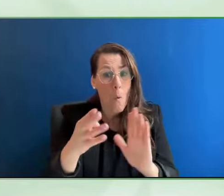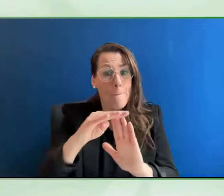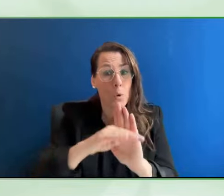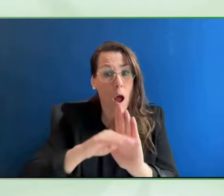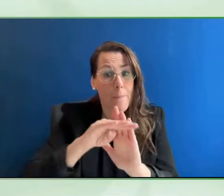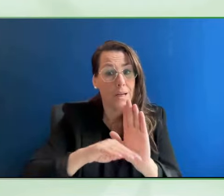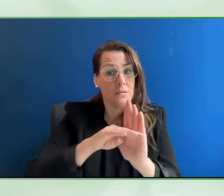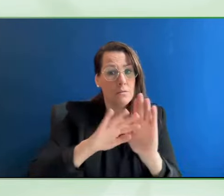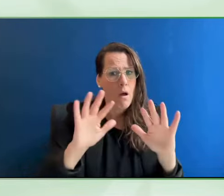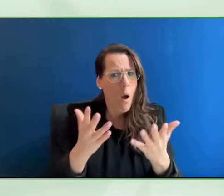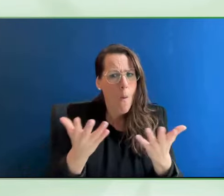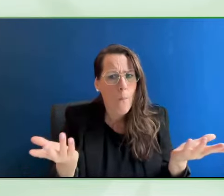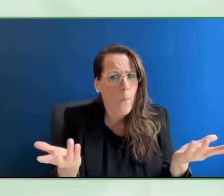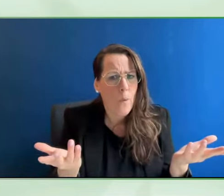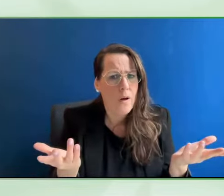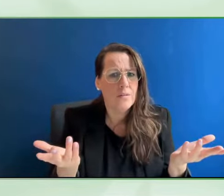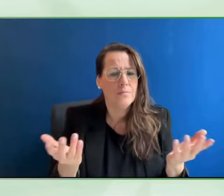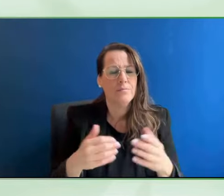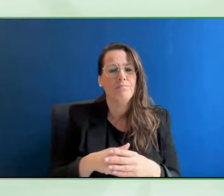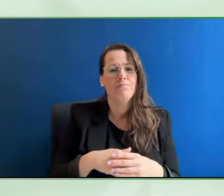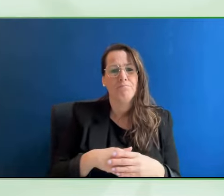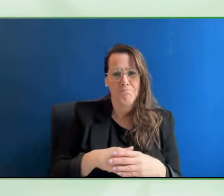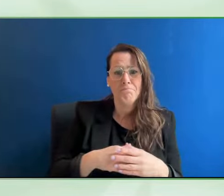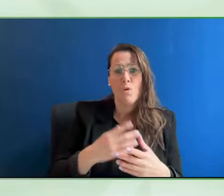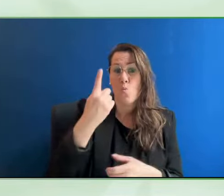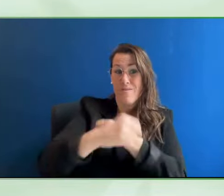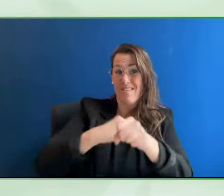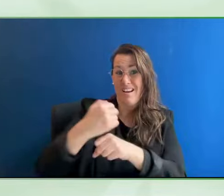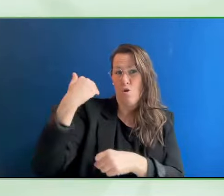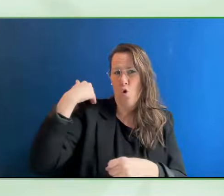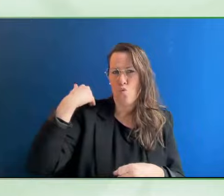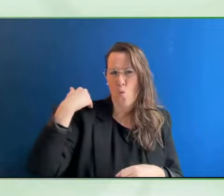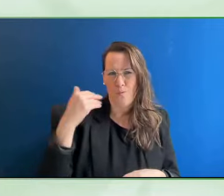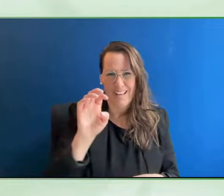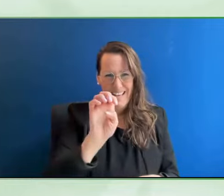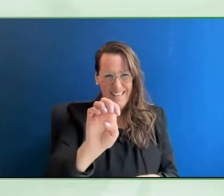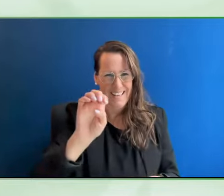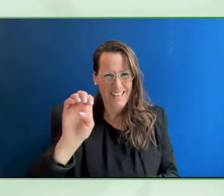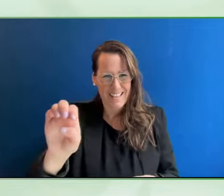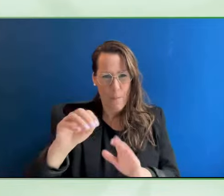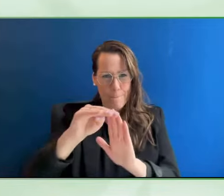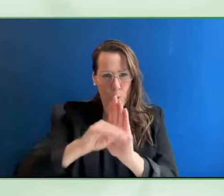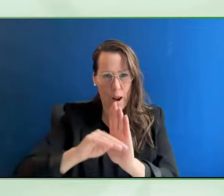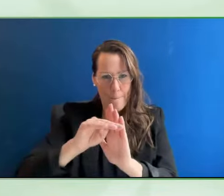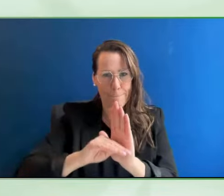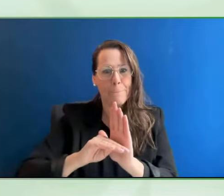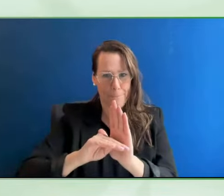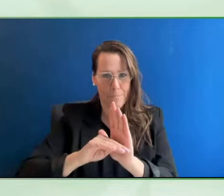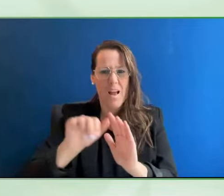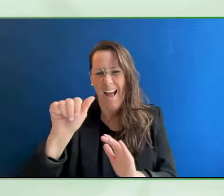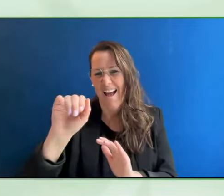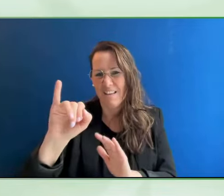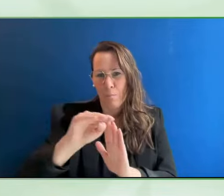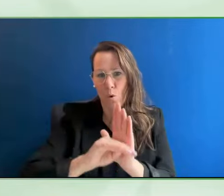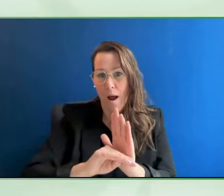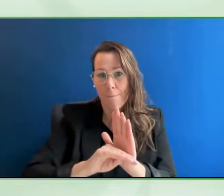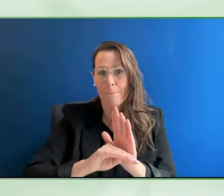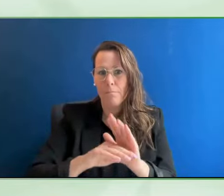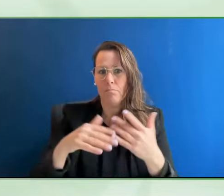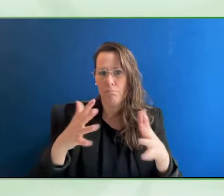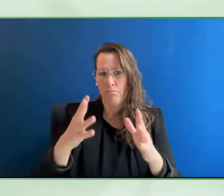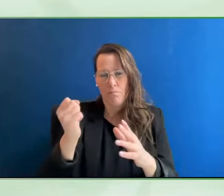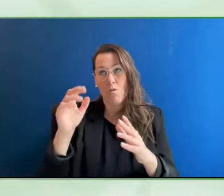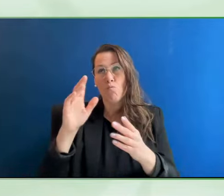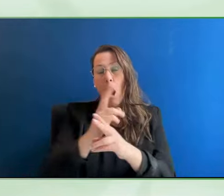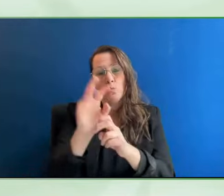popular broadcasts of the ORF without subtitling since decades, because